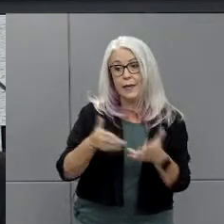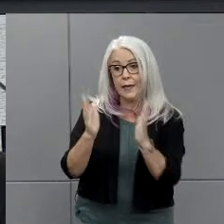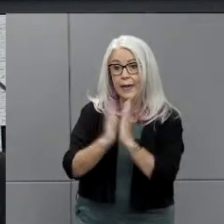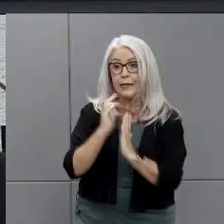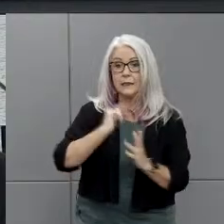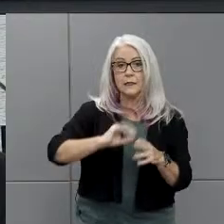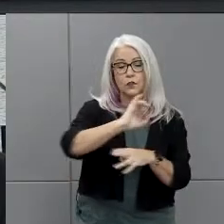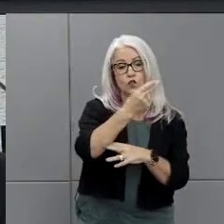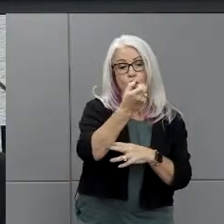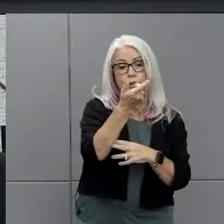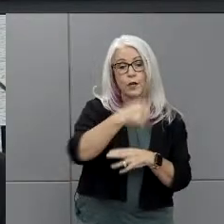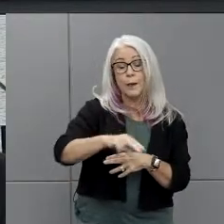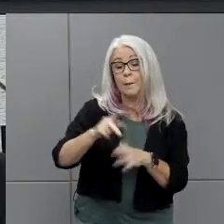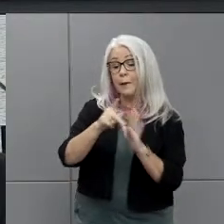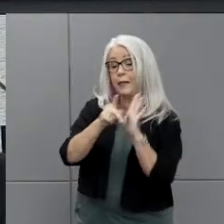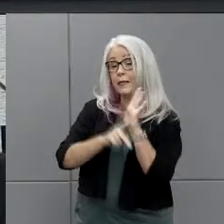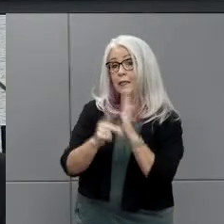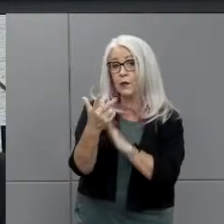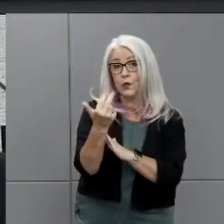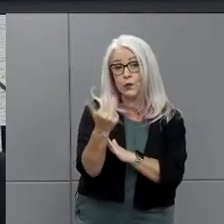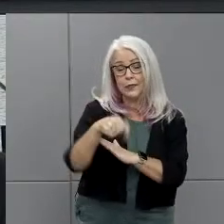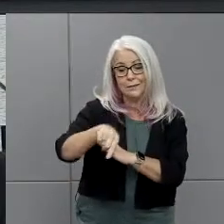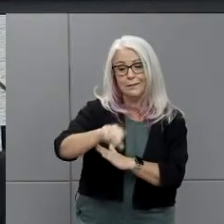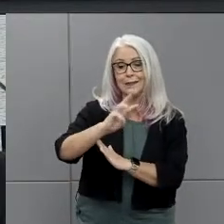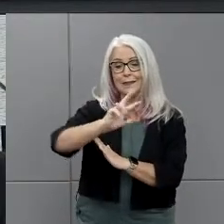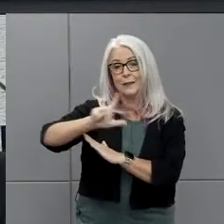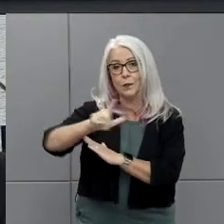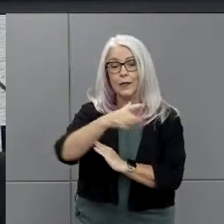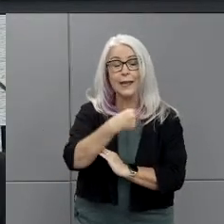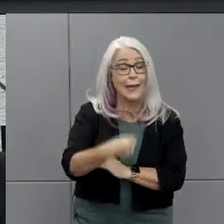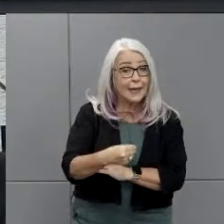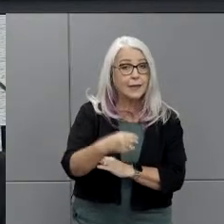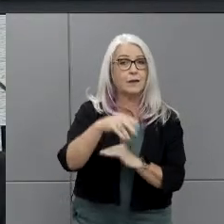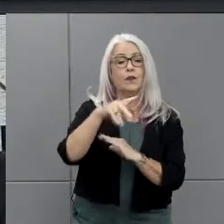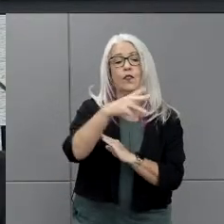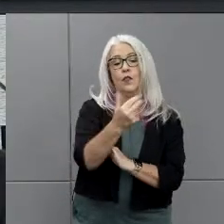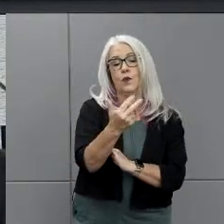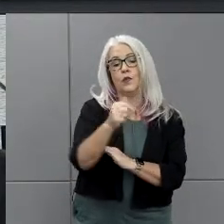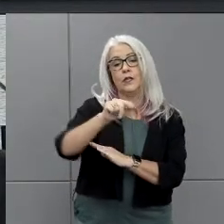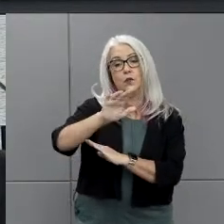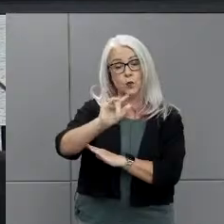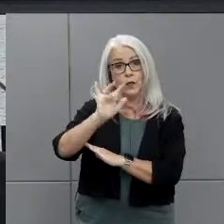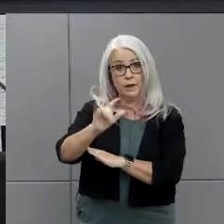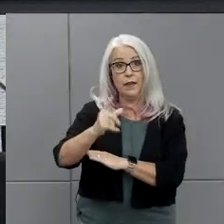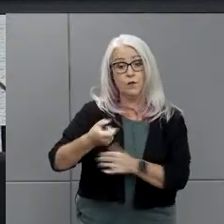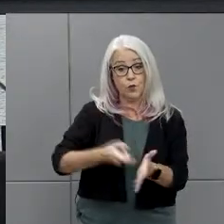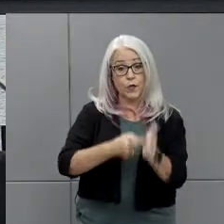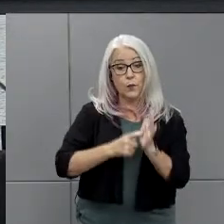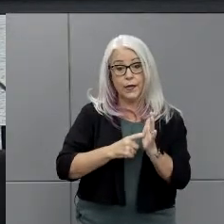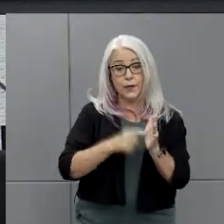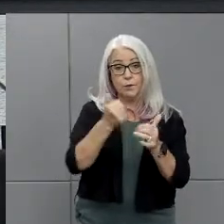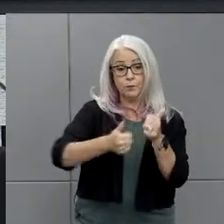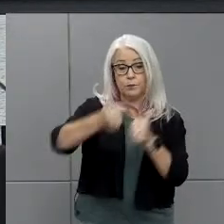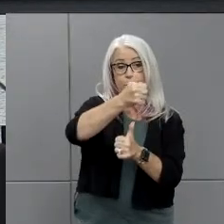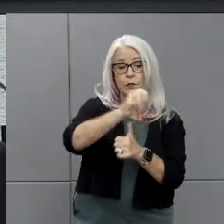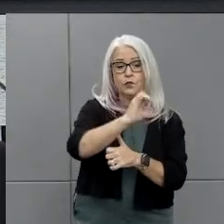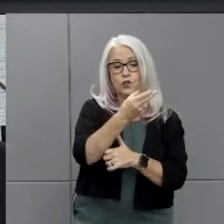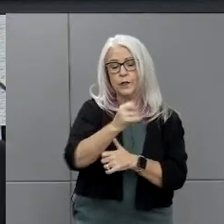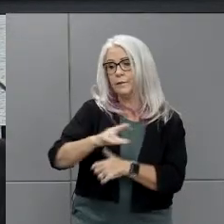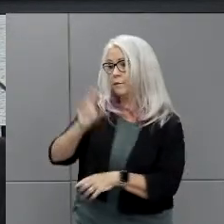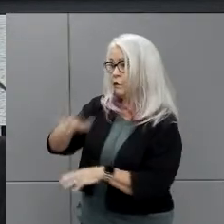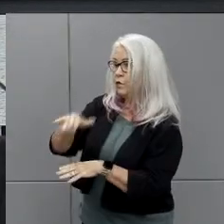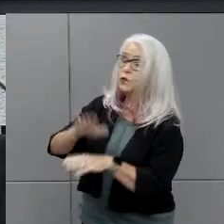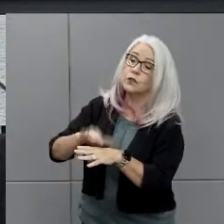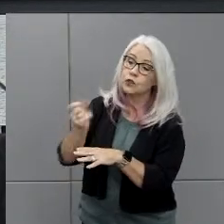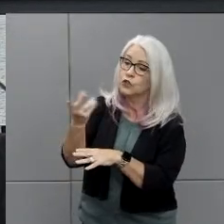policy 1361 and 1325 require him to do. John? Just a minute. No, Let